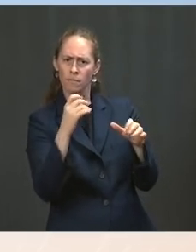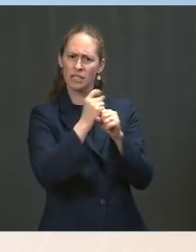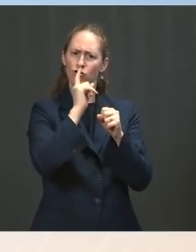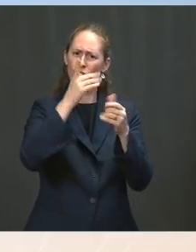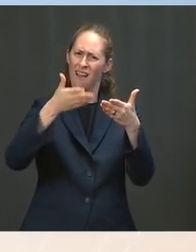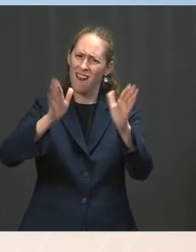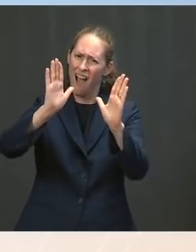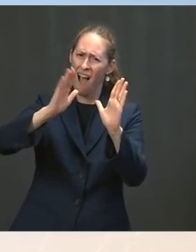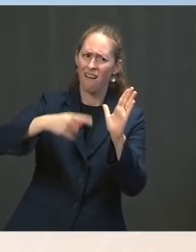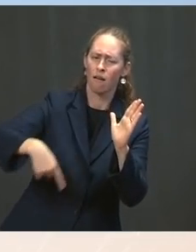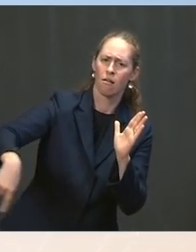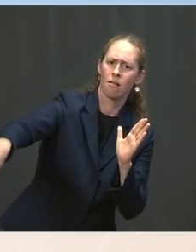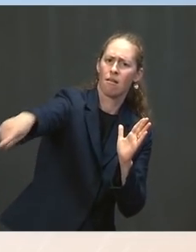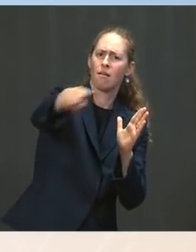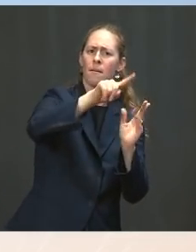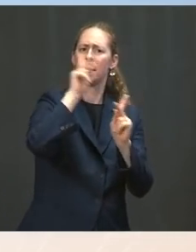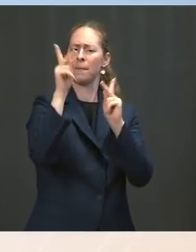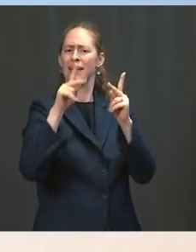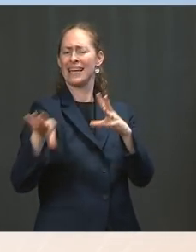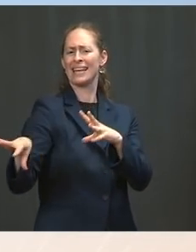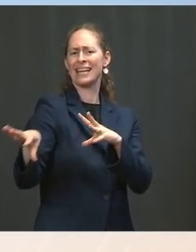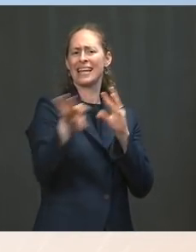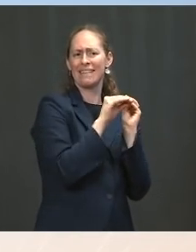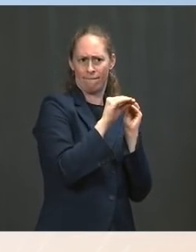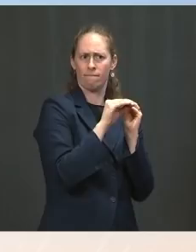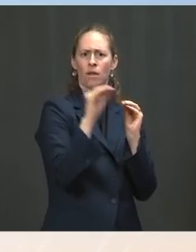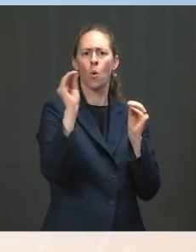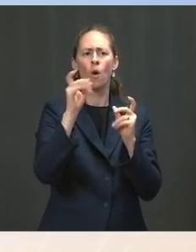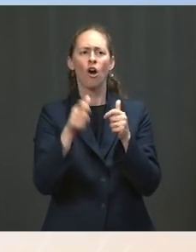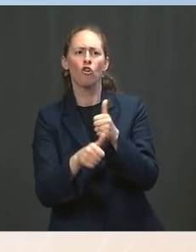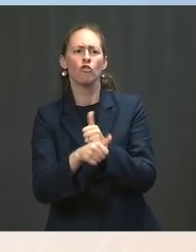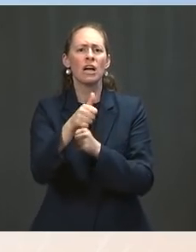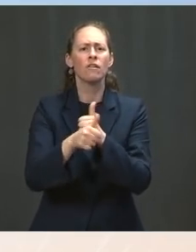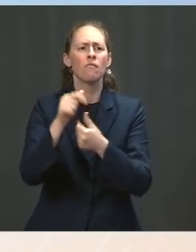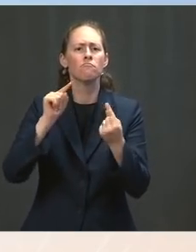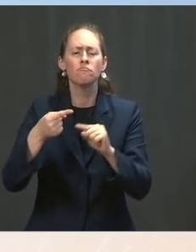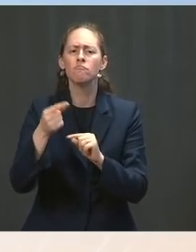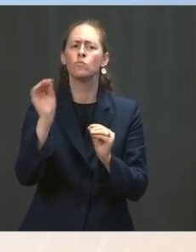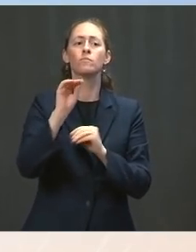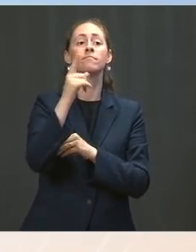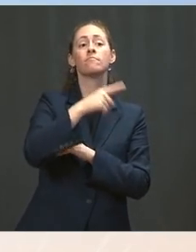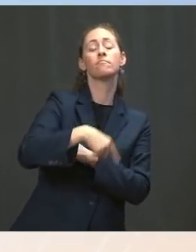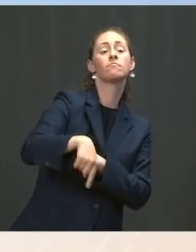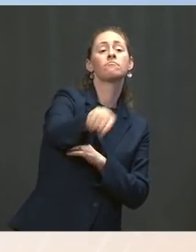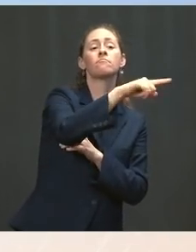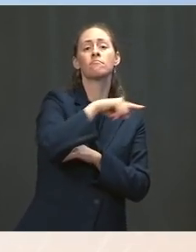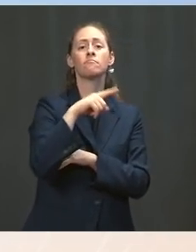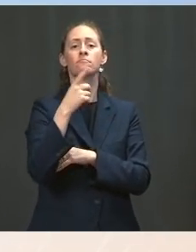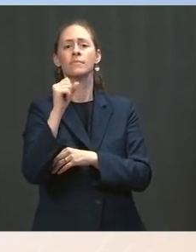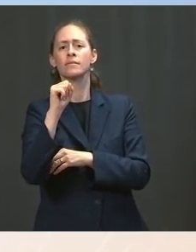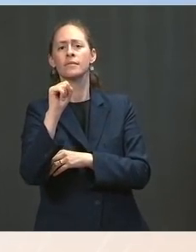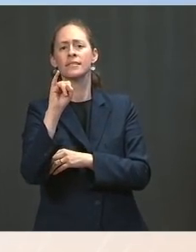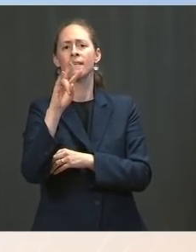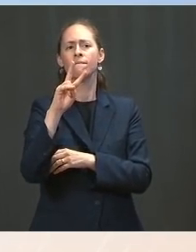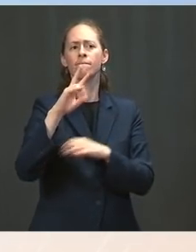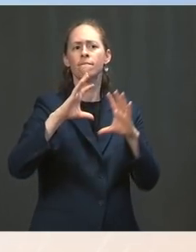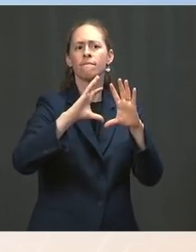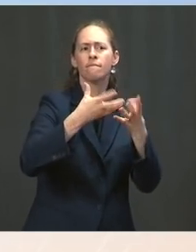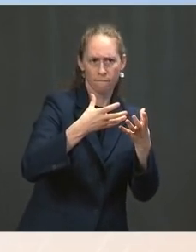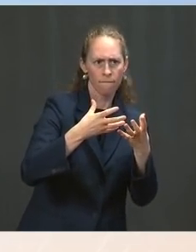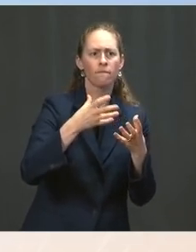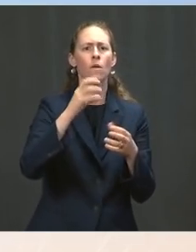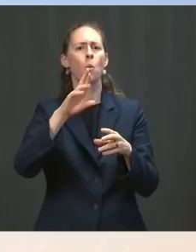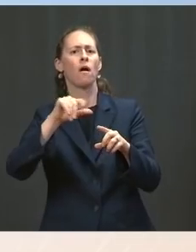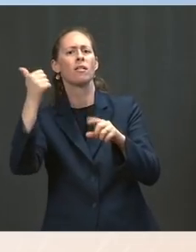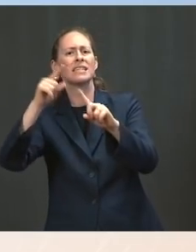the airport for American citizens, SIVs, third country nationals, and so forth. We'll continue those conversations with them. Ultimately, it